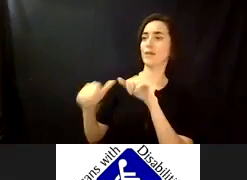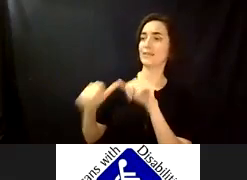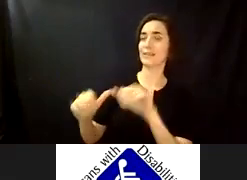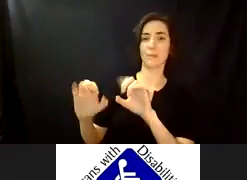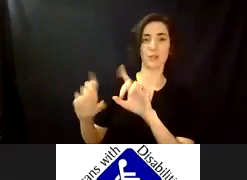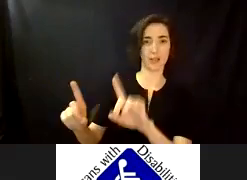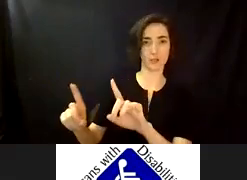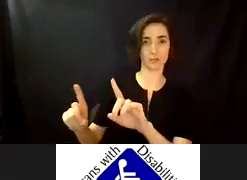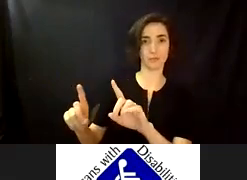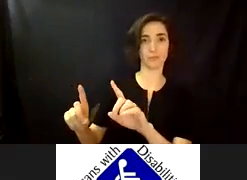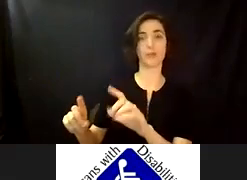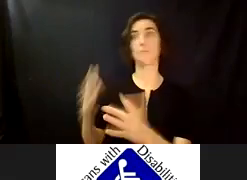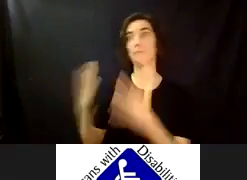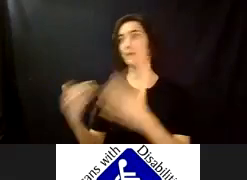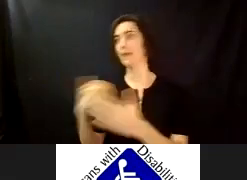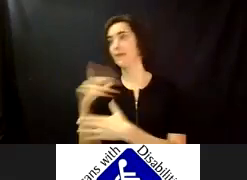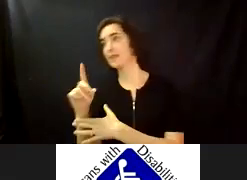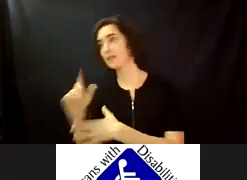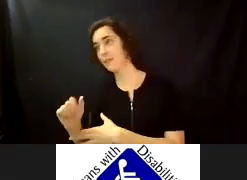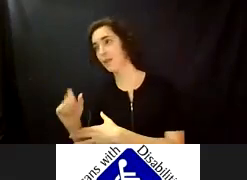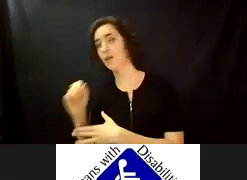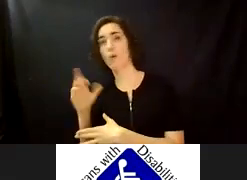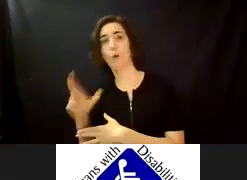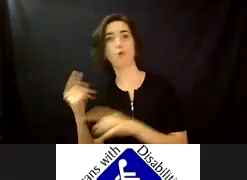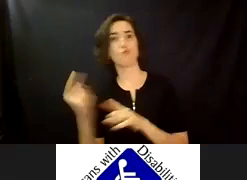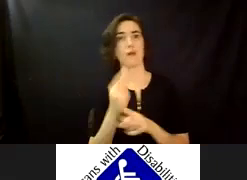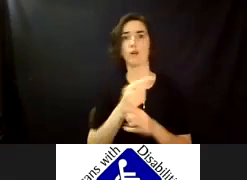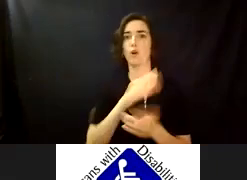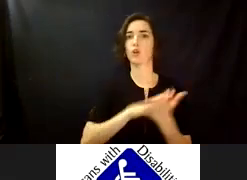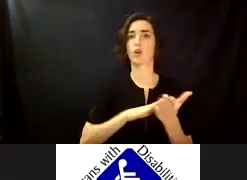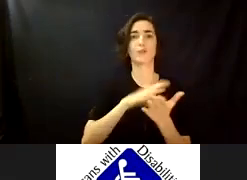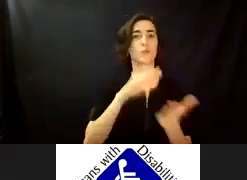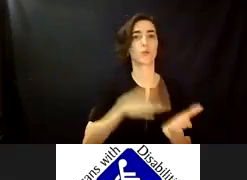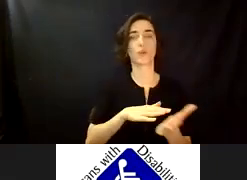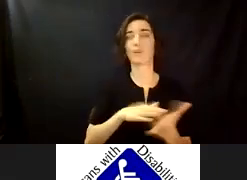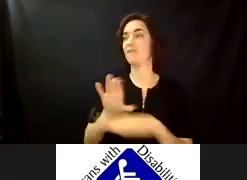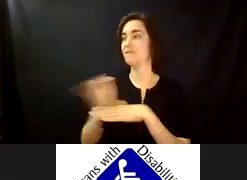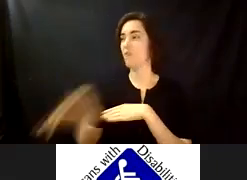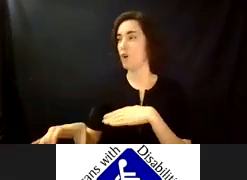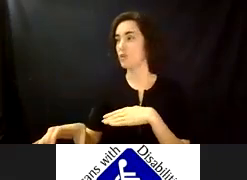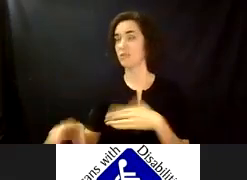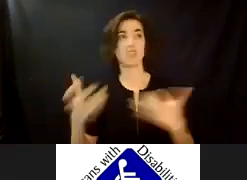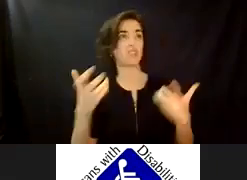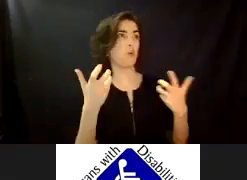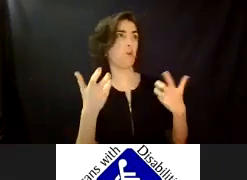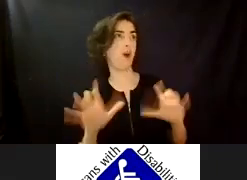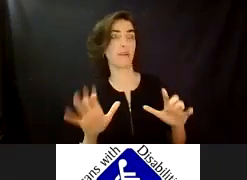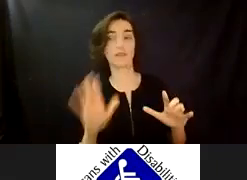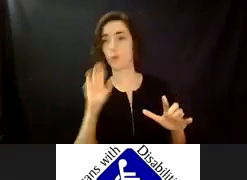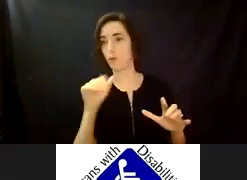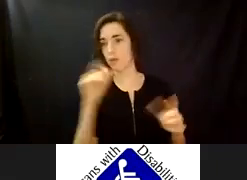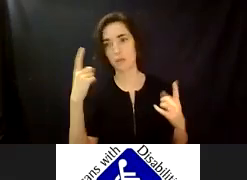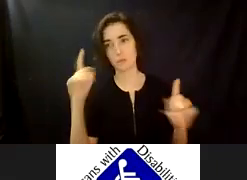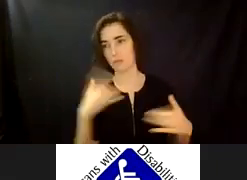a student with a disability or our traditional college students, it's usually not successful if they don't want to be there. It's a struggle.